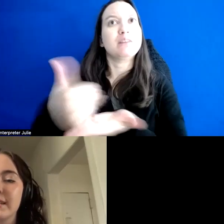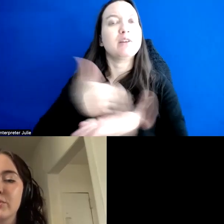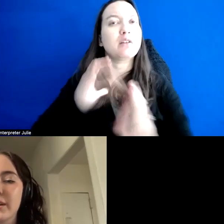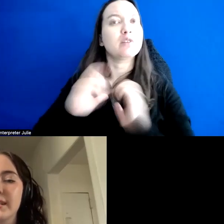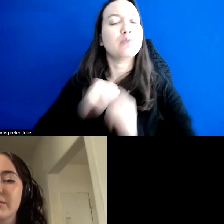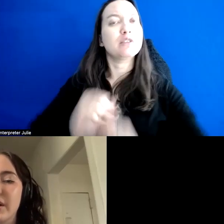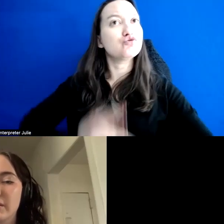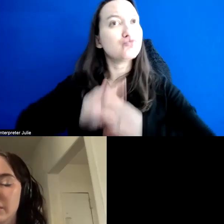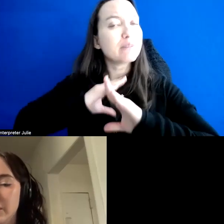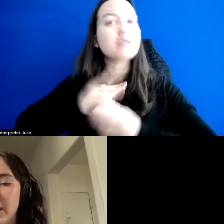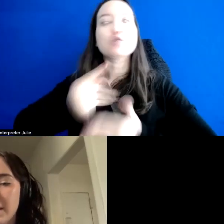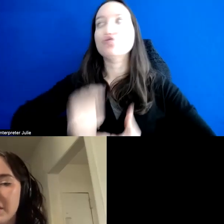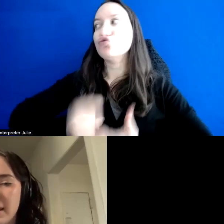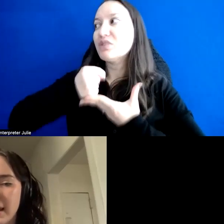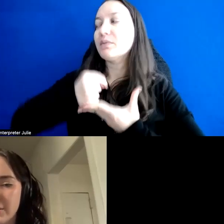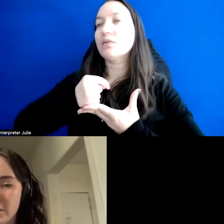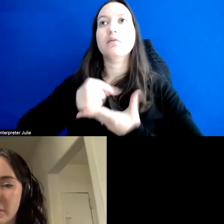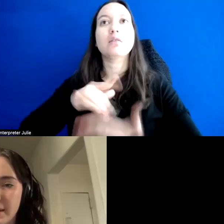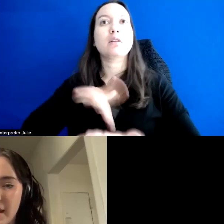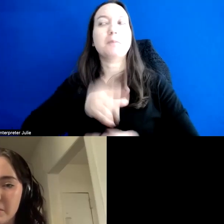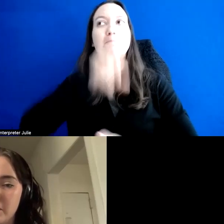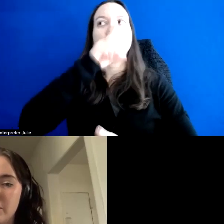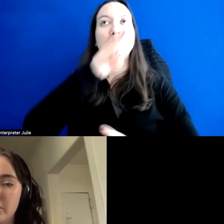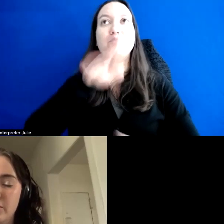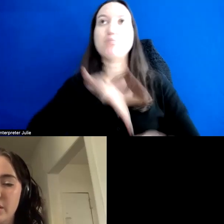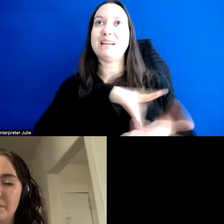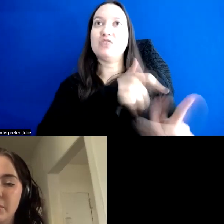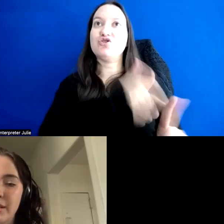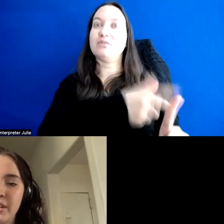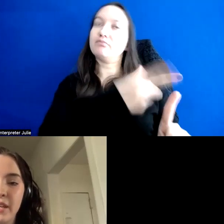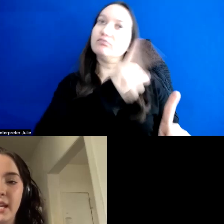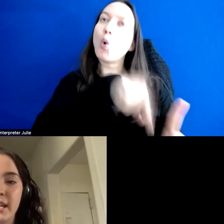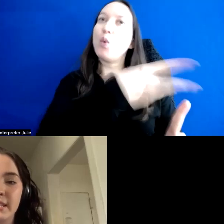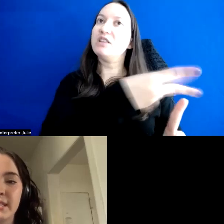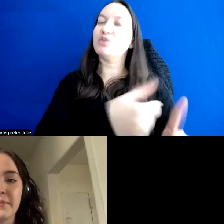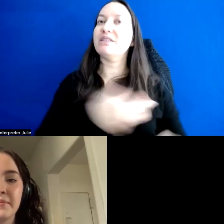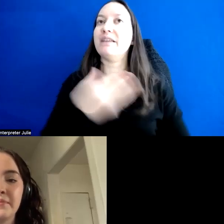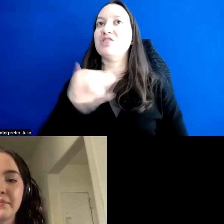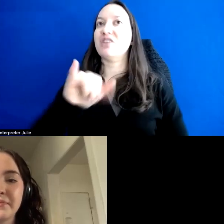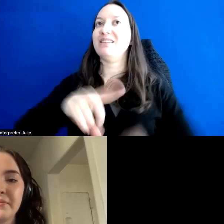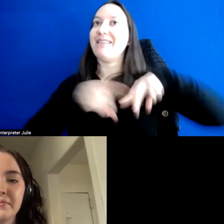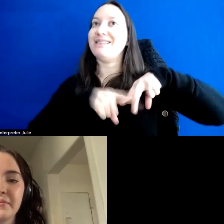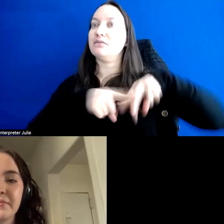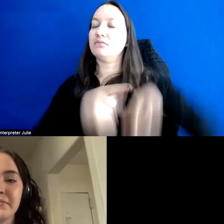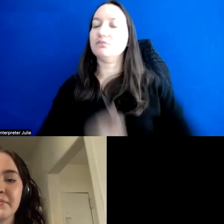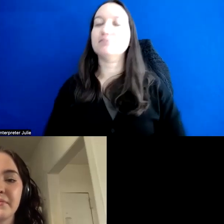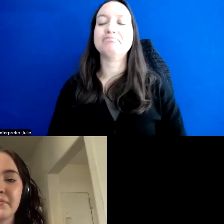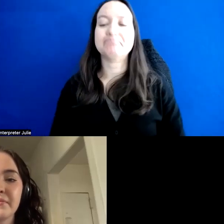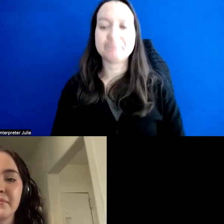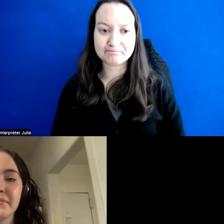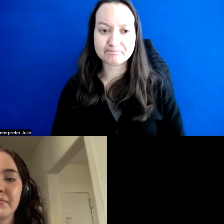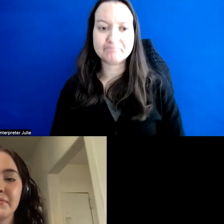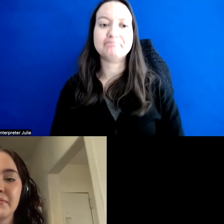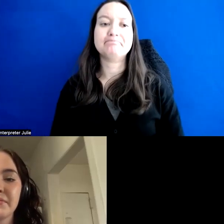and preventative drugs that do not allude to medications being the absolute solution to HIV and AIDS?